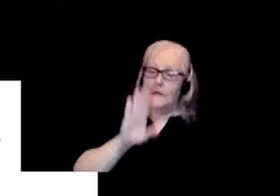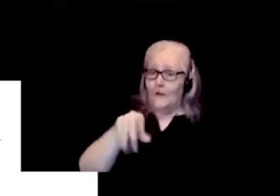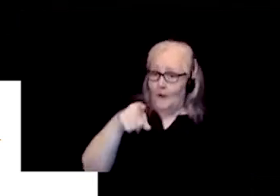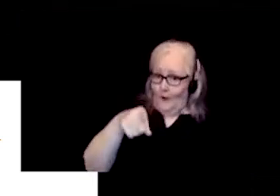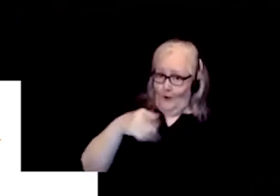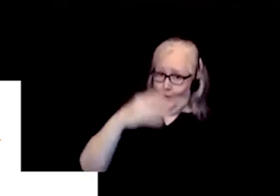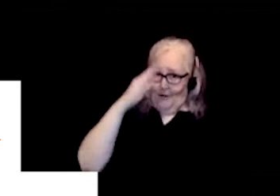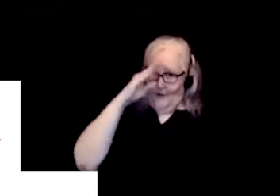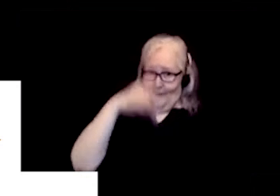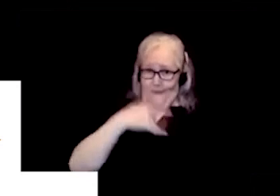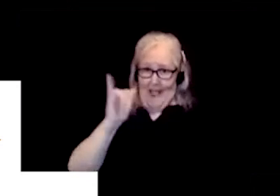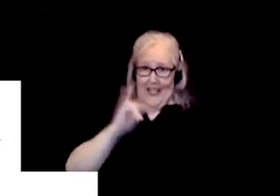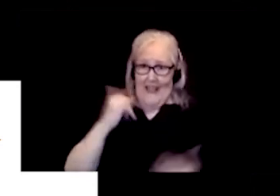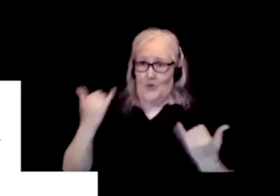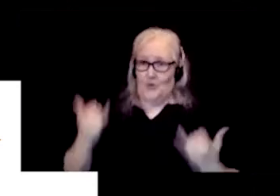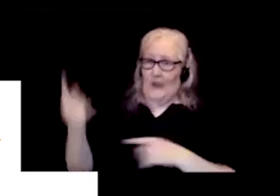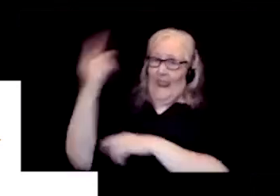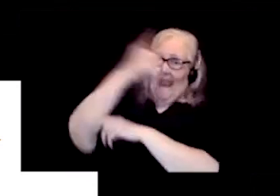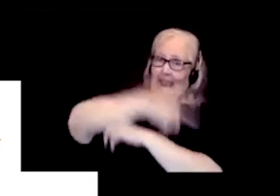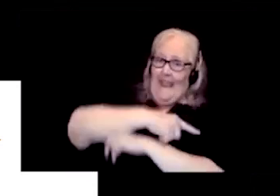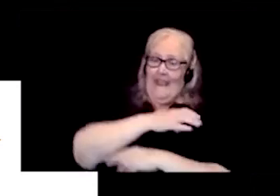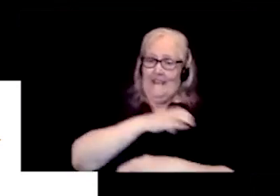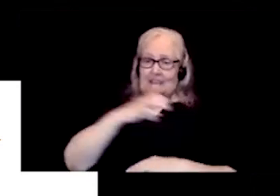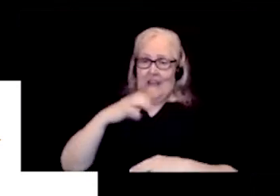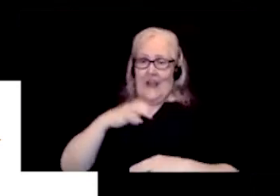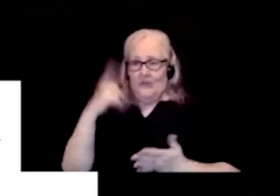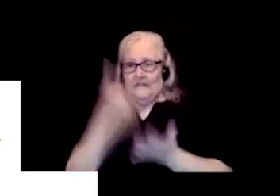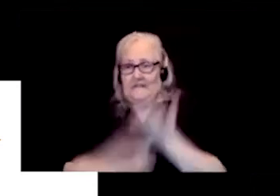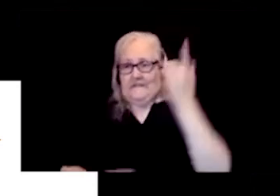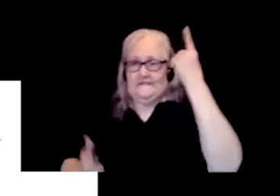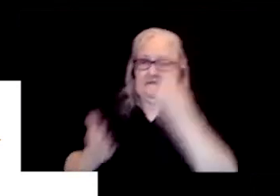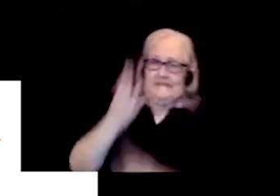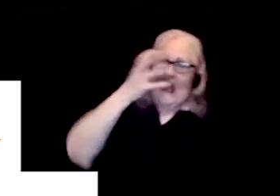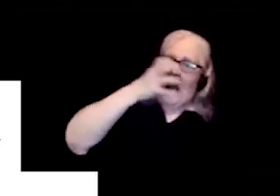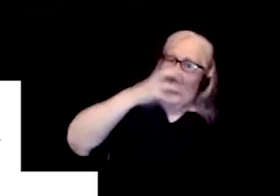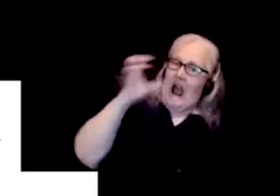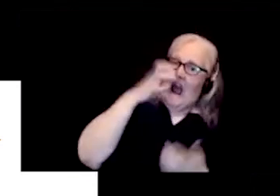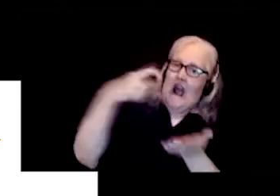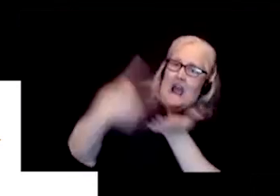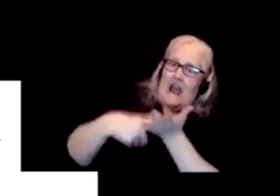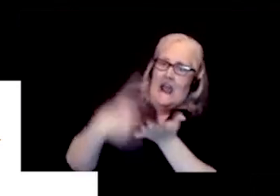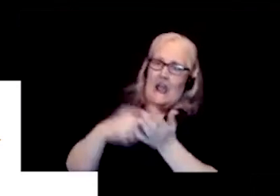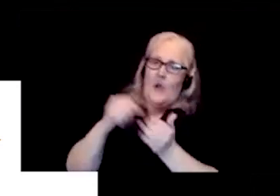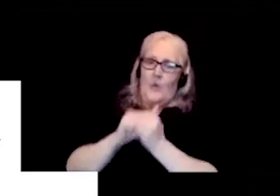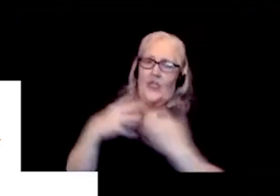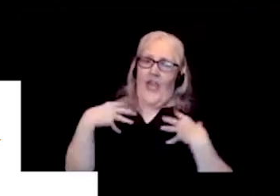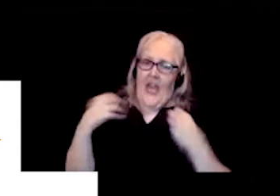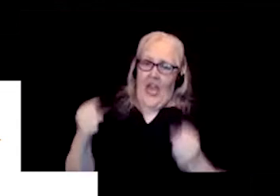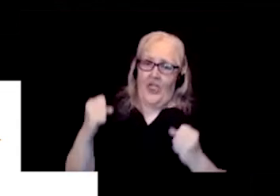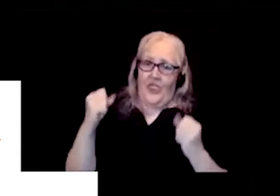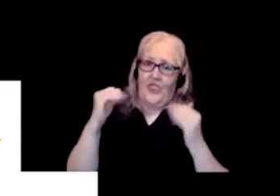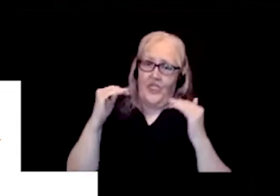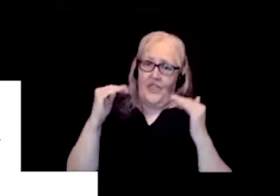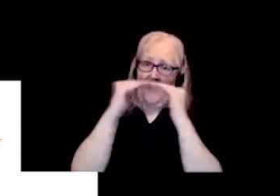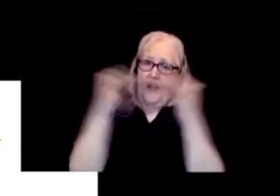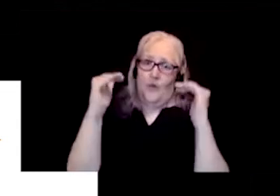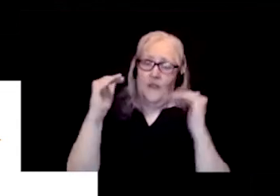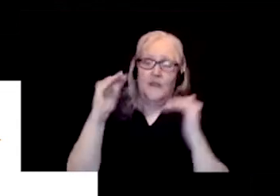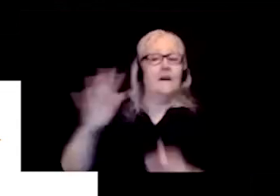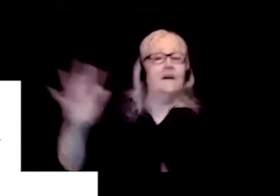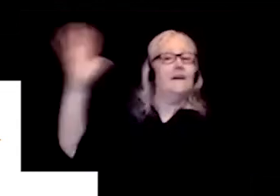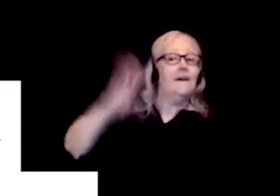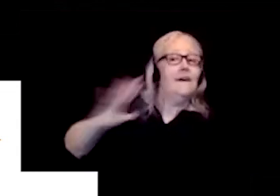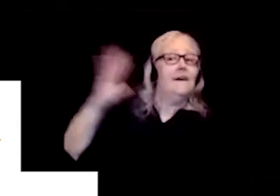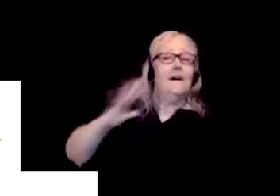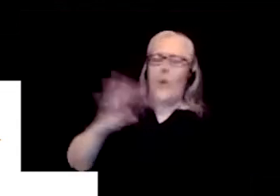debate over health reform in the United States, over health equity, well, back then it was even more contentious. Back